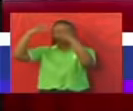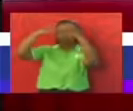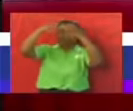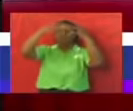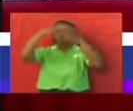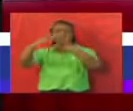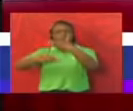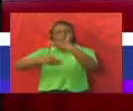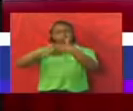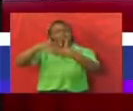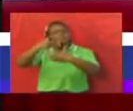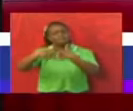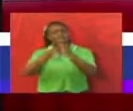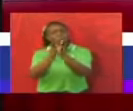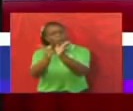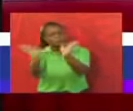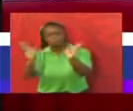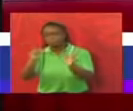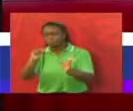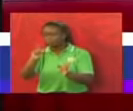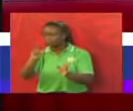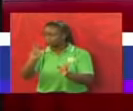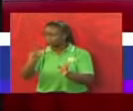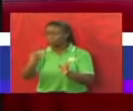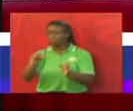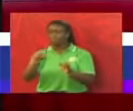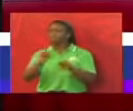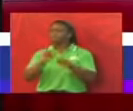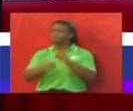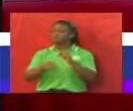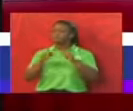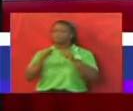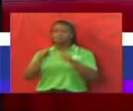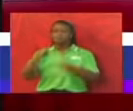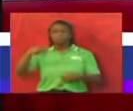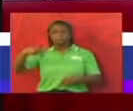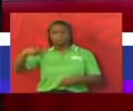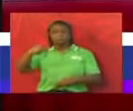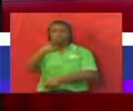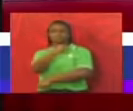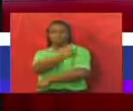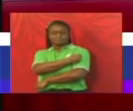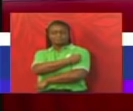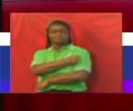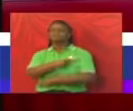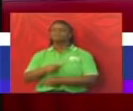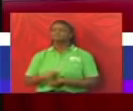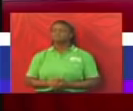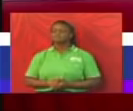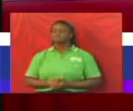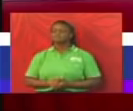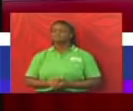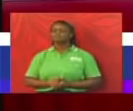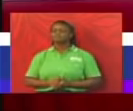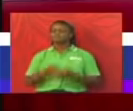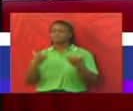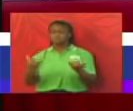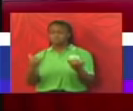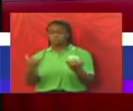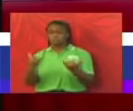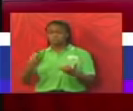very much, Dr. Surju Singh. We will try to circle back to the Newsday to see if